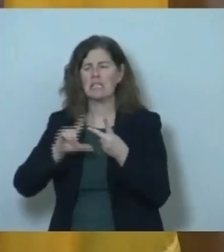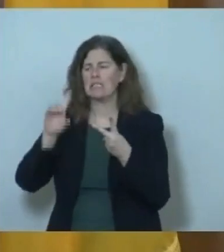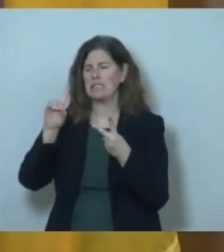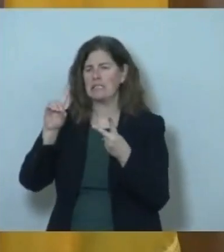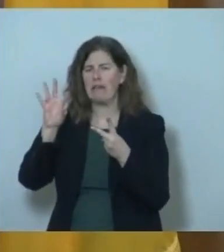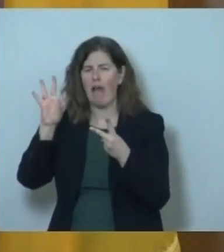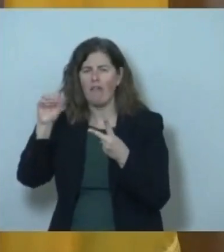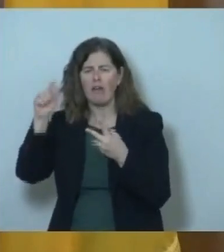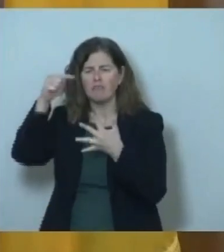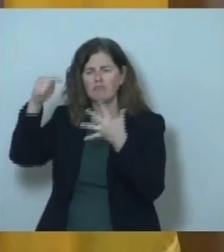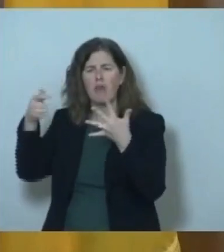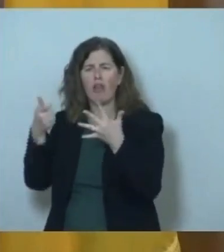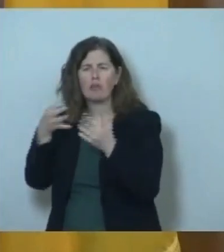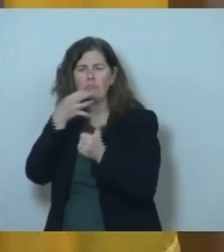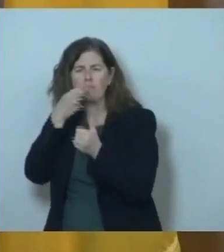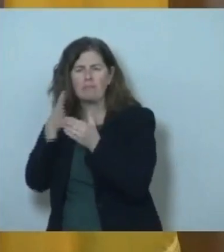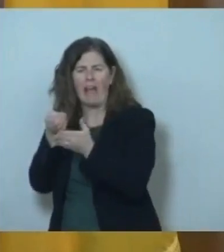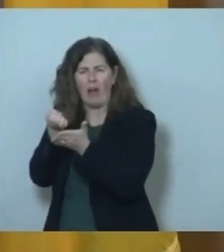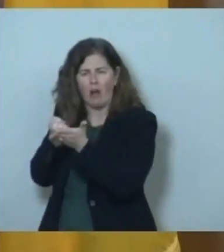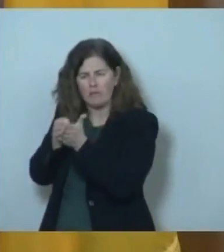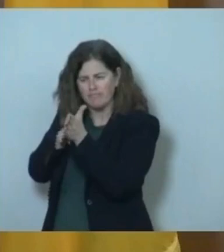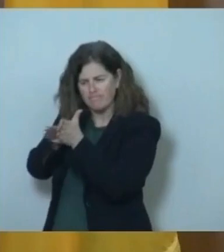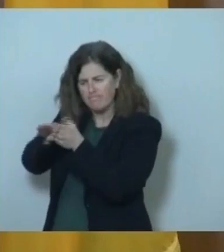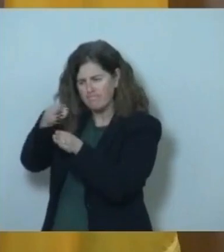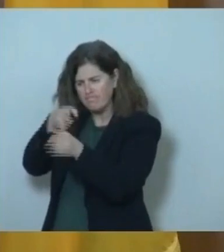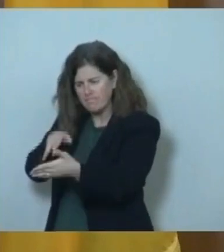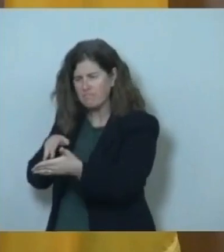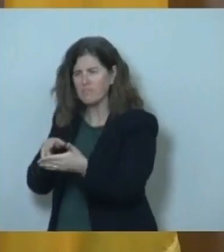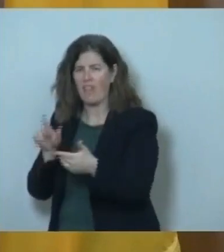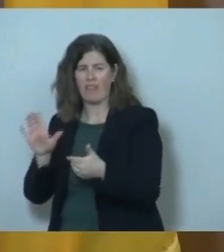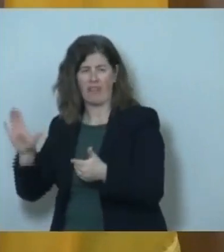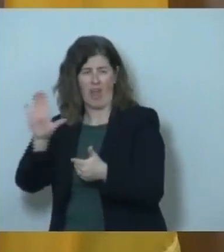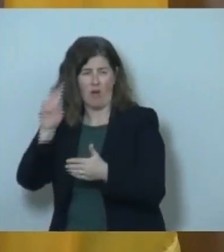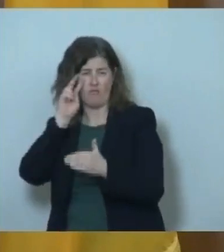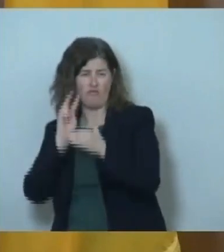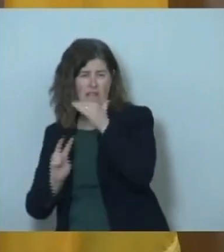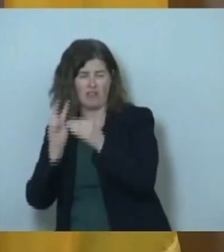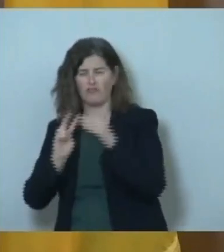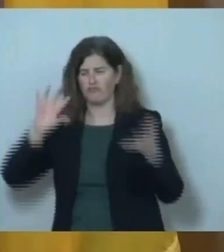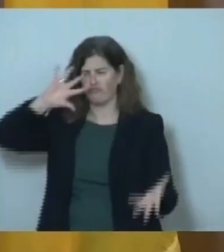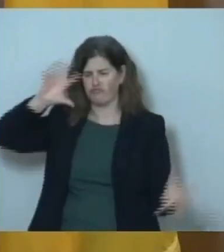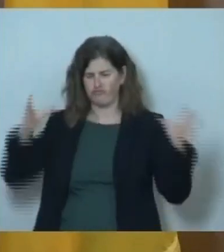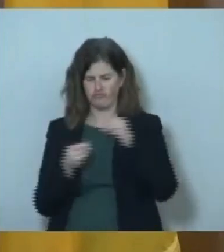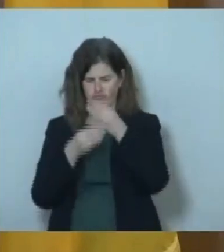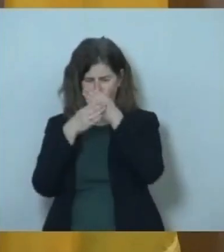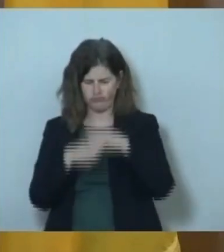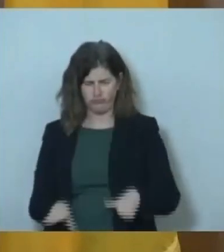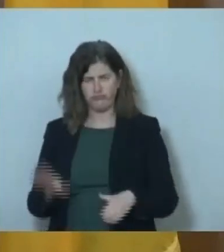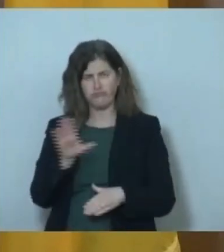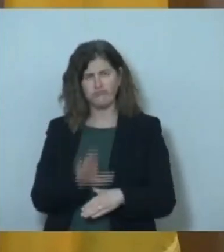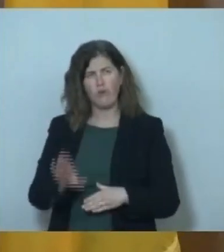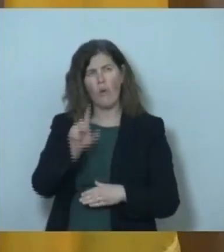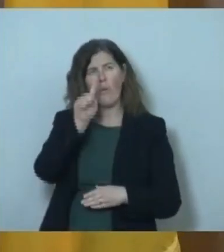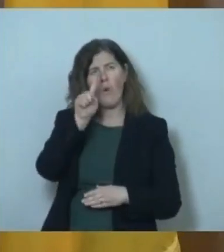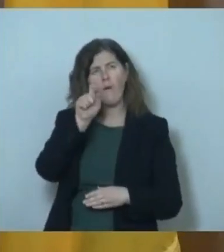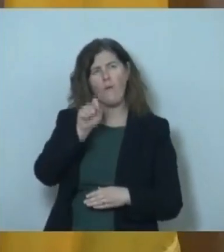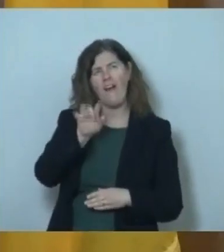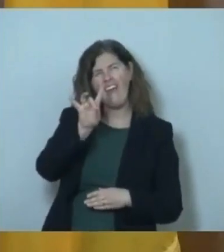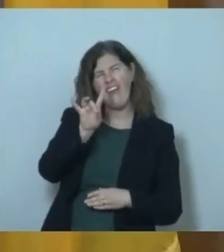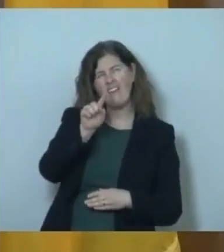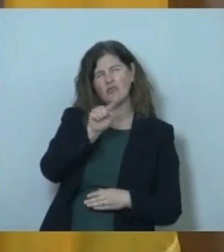and others. You're looking at anywhere between a, $1.8, $1.9